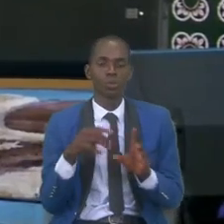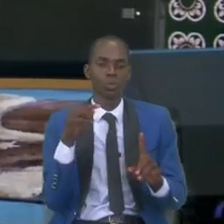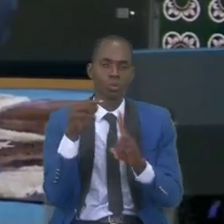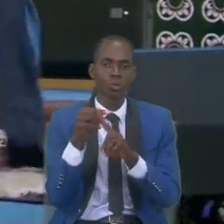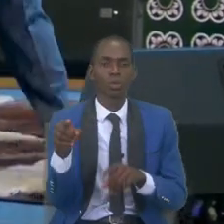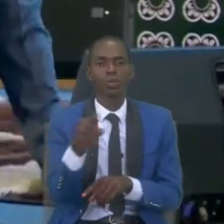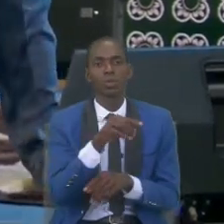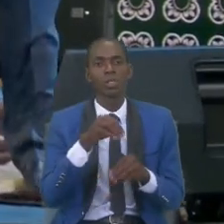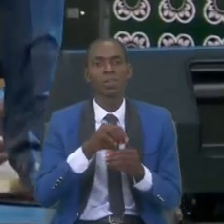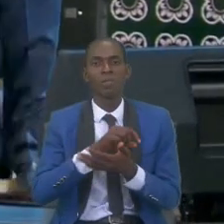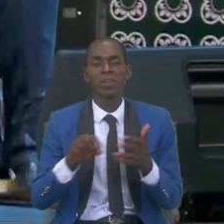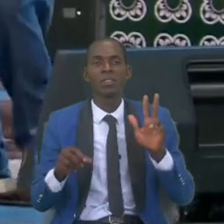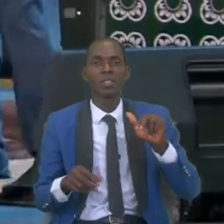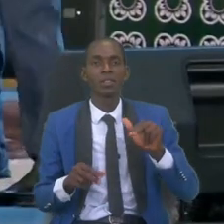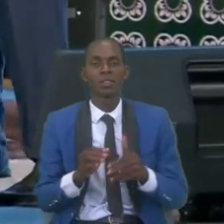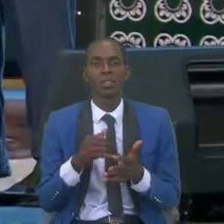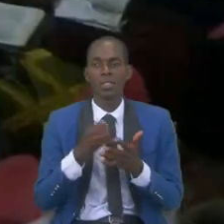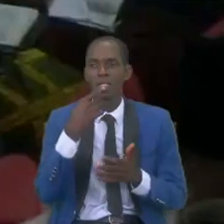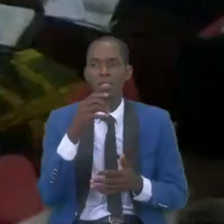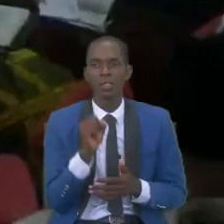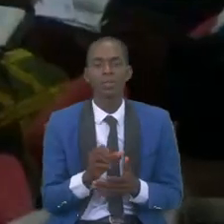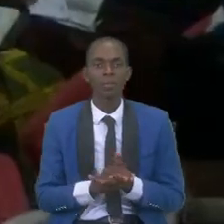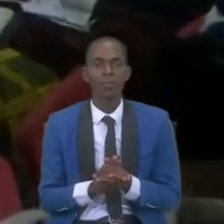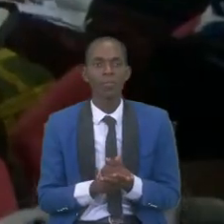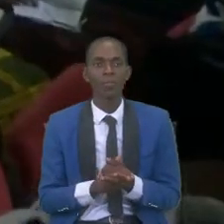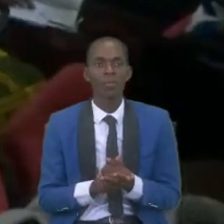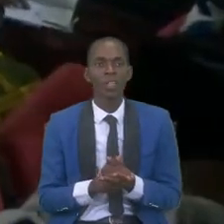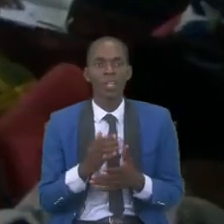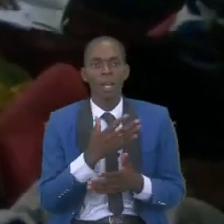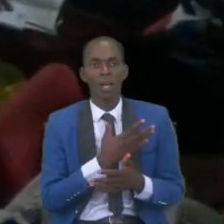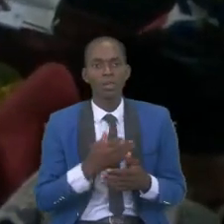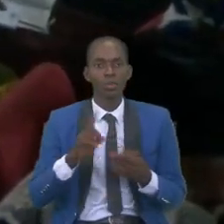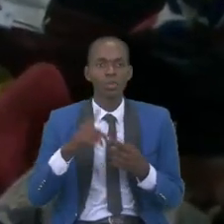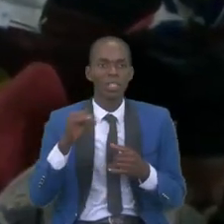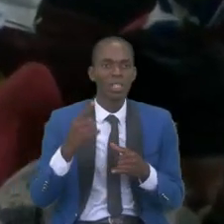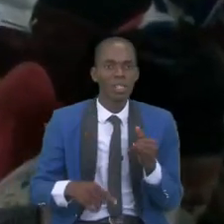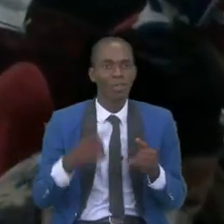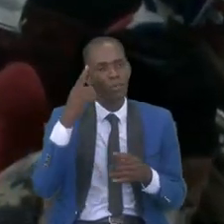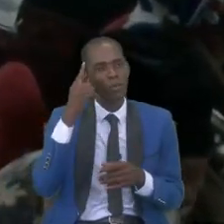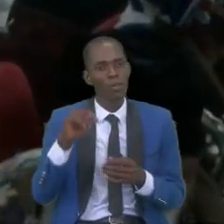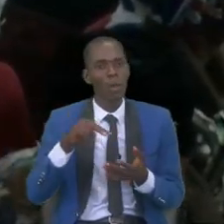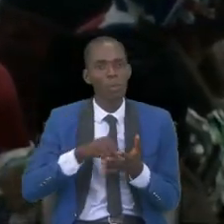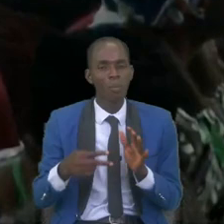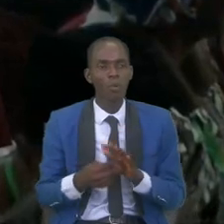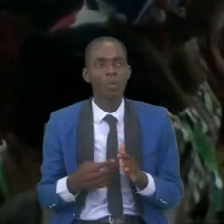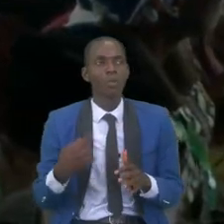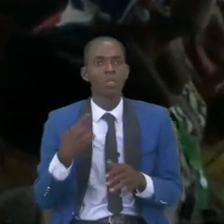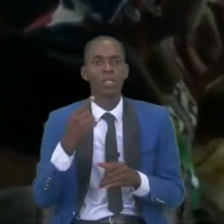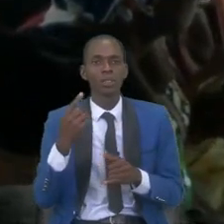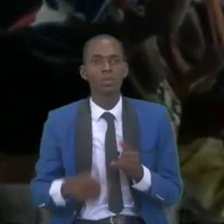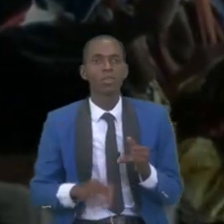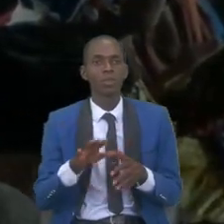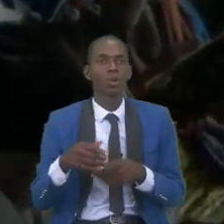13, it says, to the end, for the purpose, for the reason, he may establish your